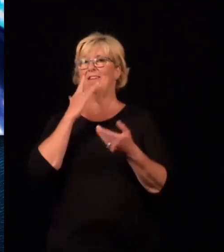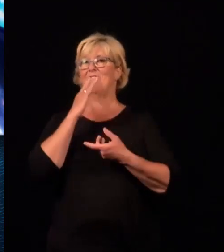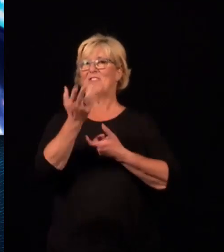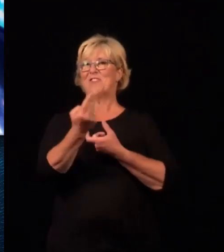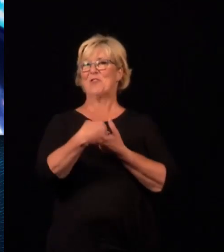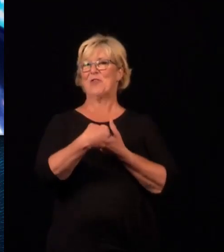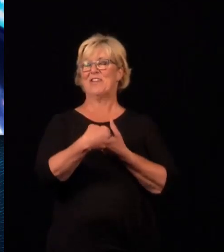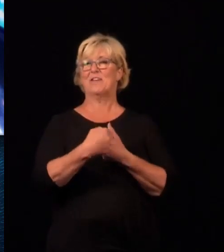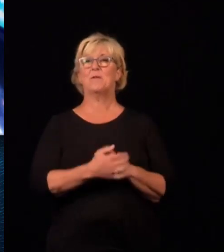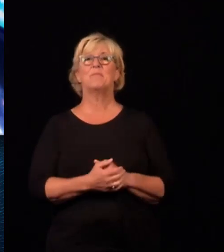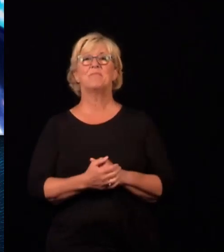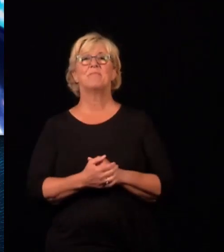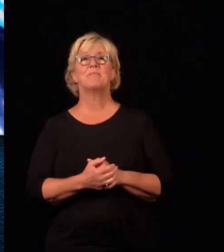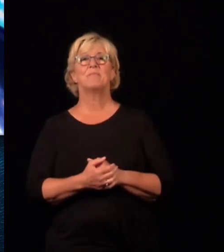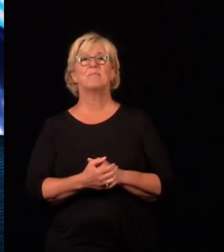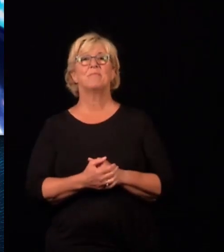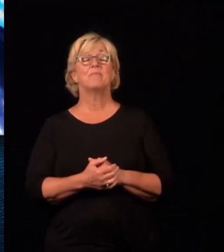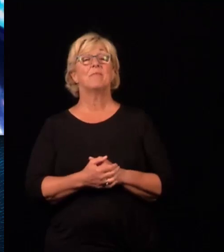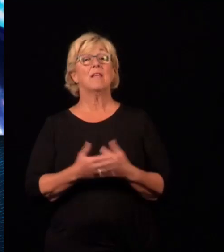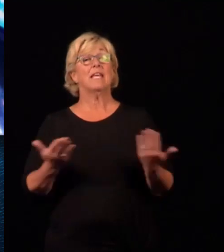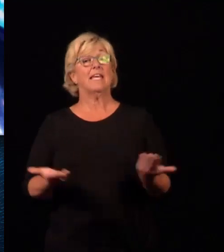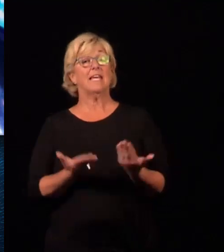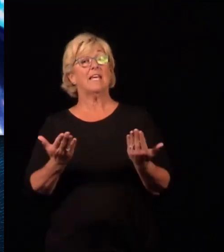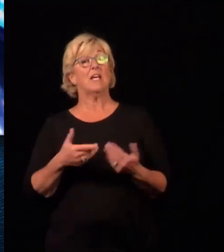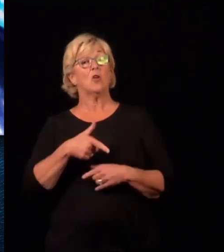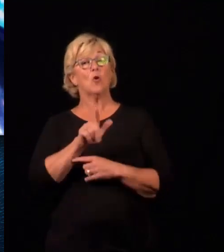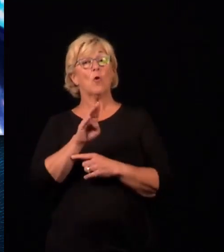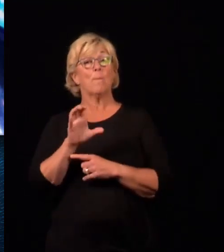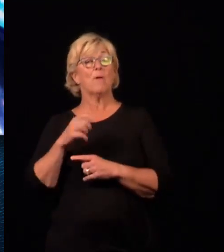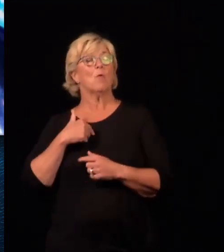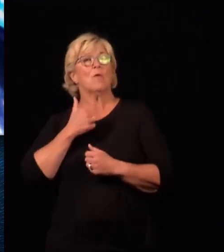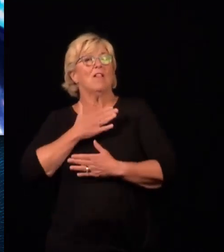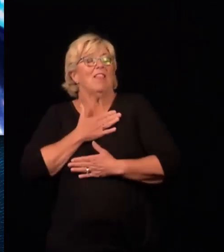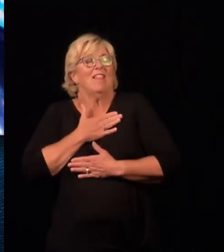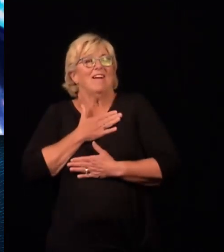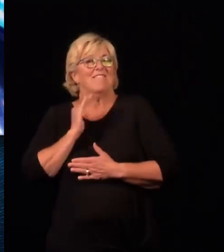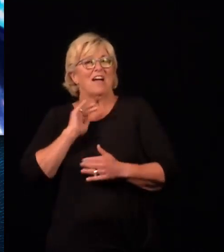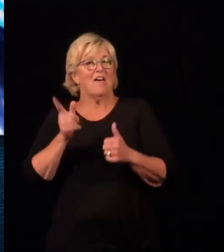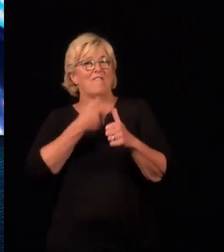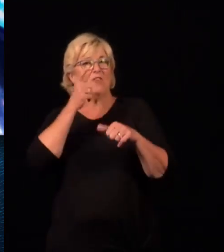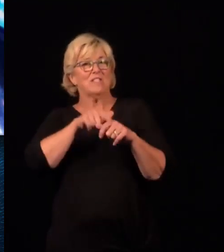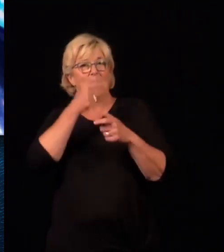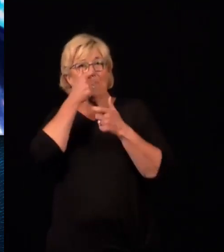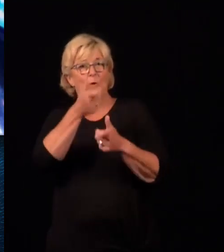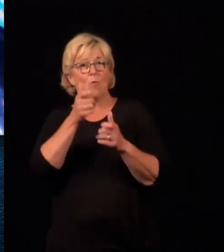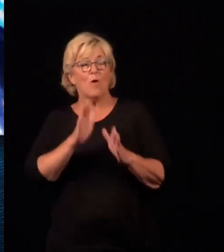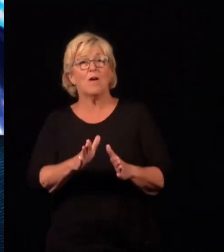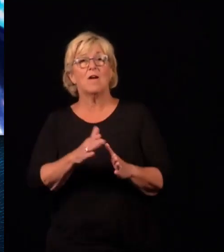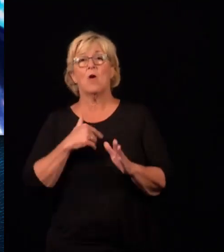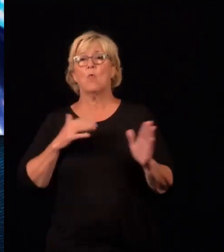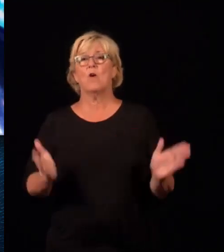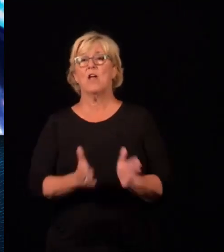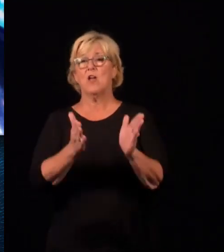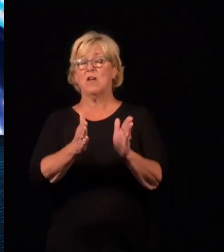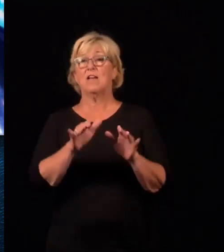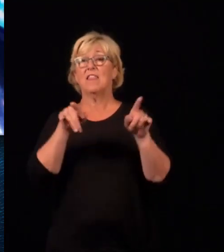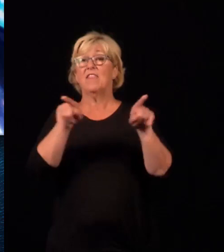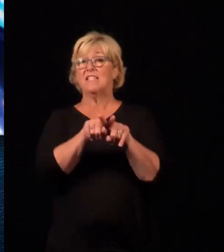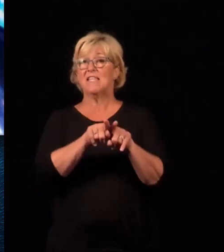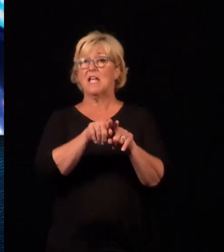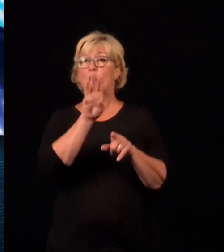us. We're at Quail, we love our guests. But we would encourage you to go to that same